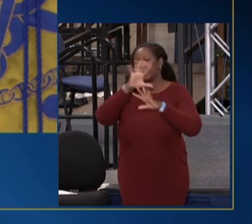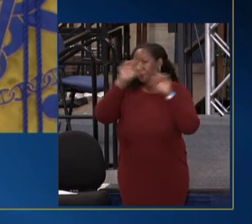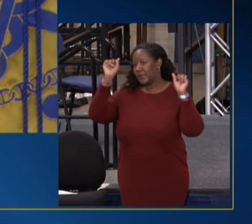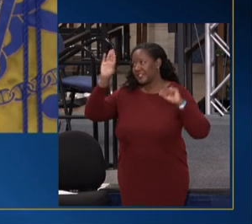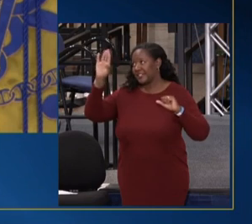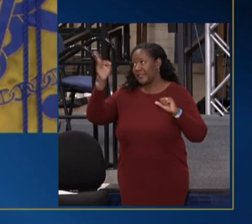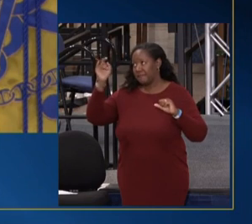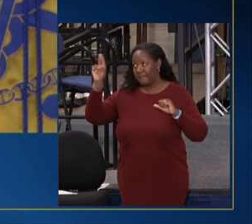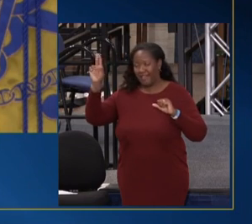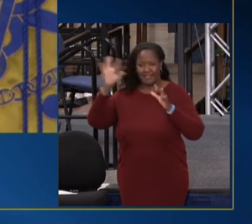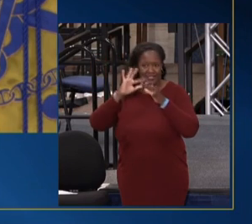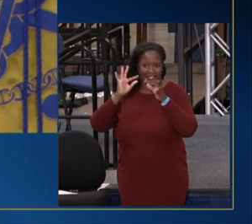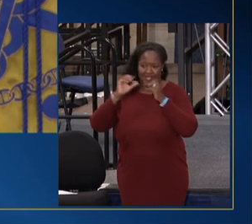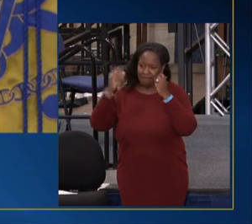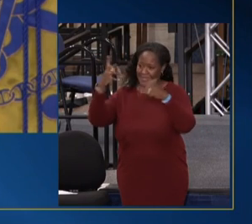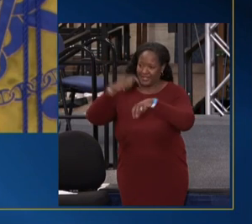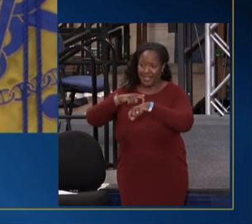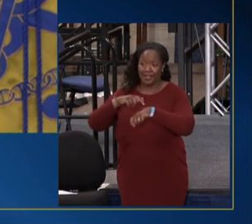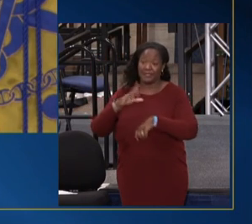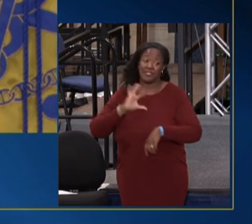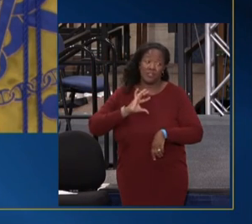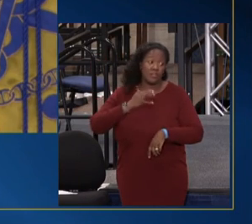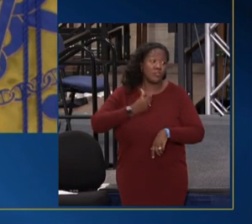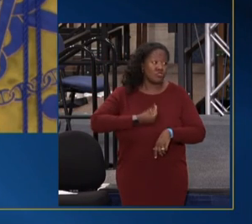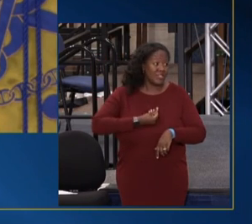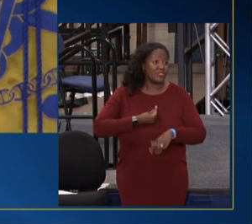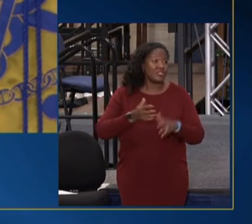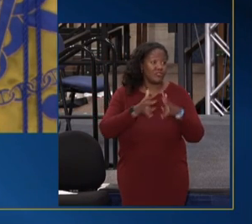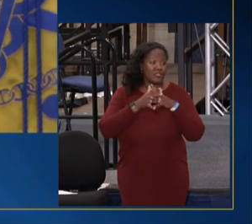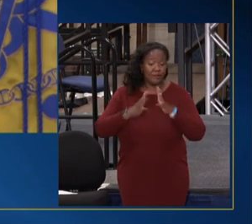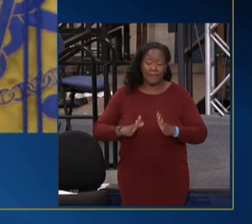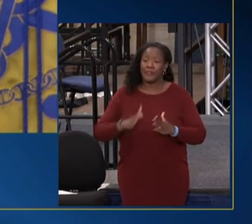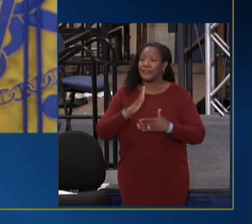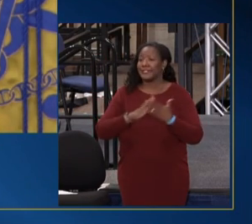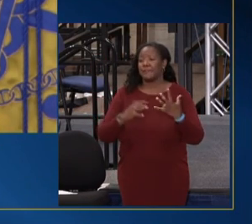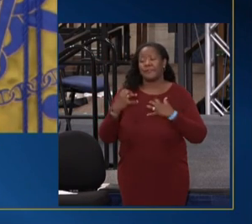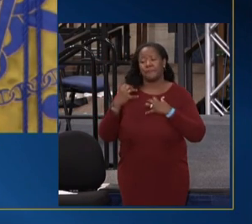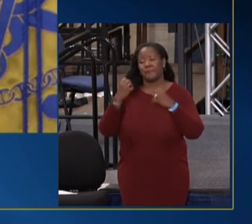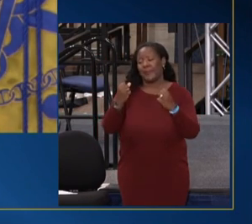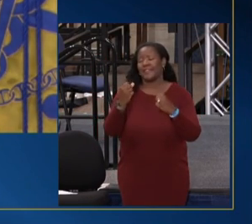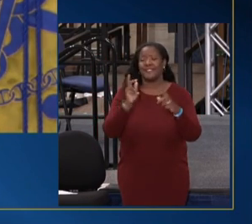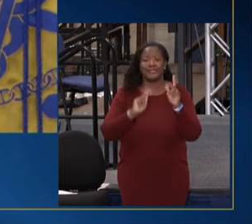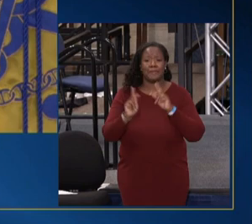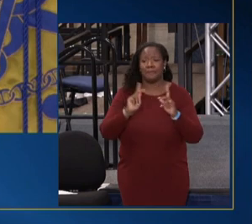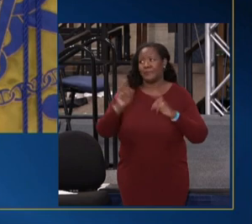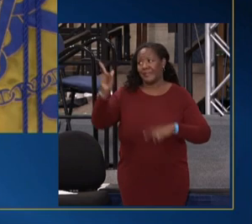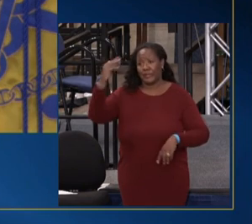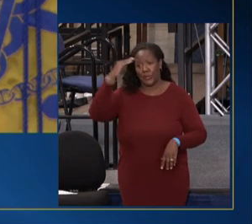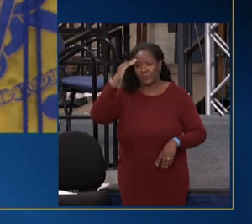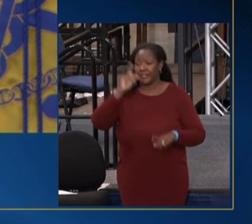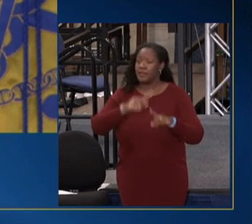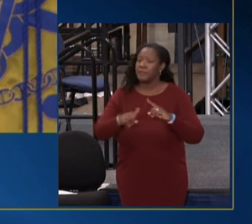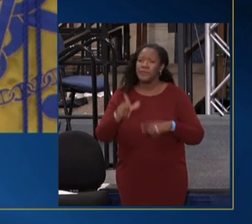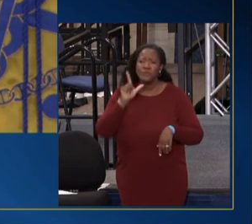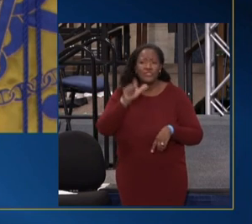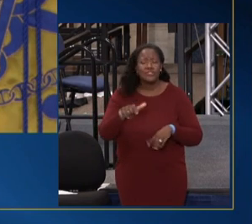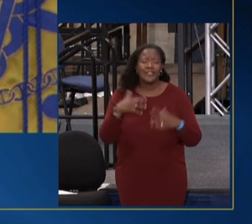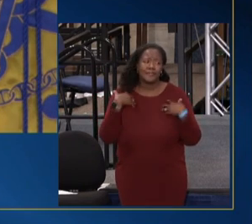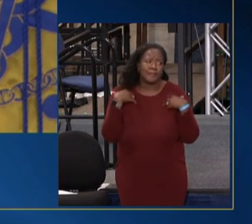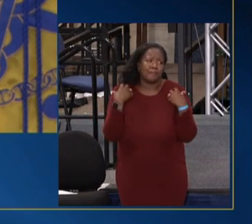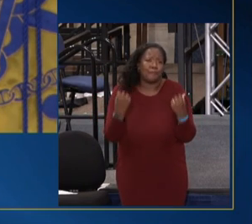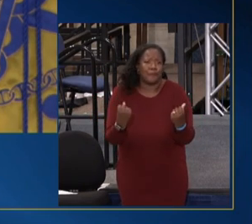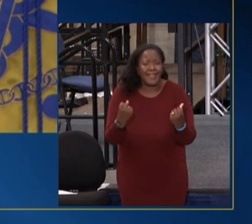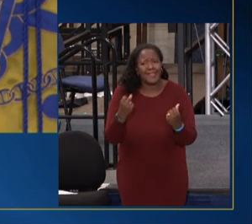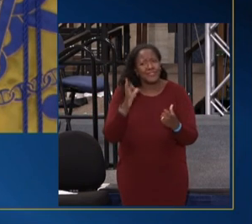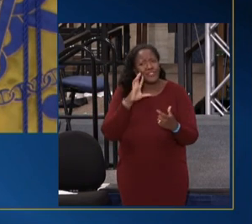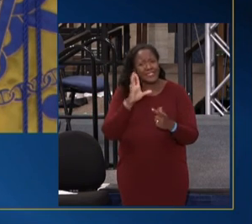times, transgender Americans are some of the bravest people he knows, but nobody should have to be brave to be themselves. We're working